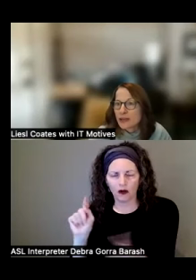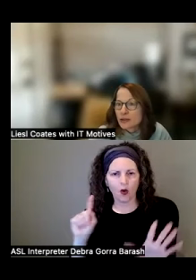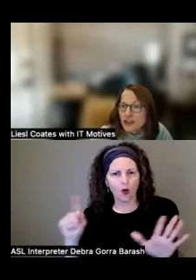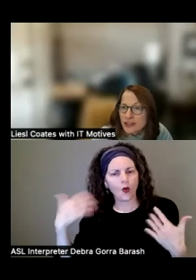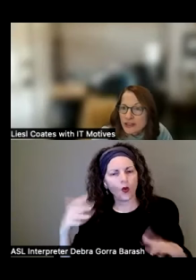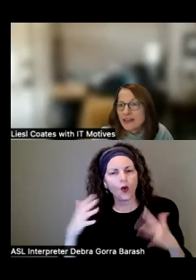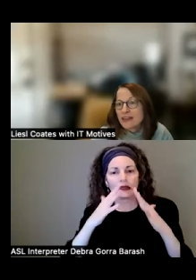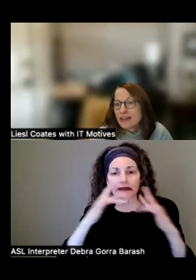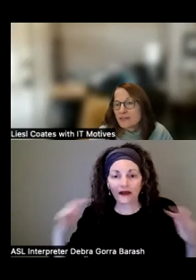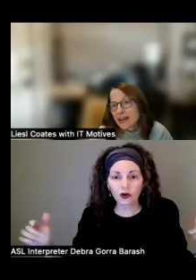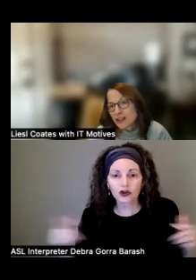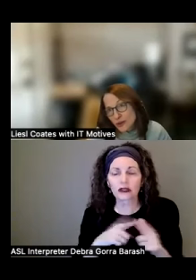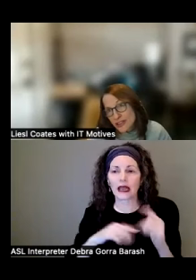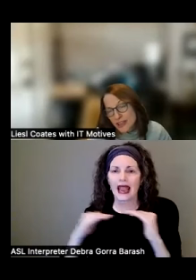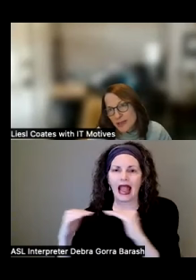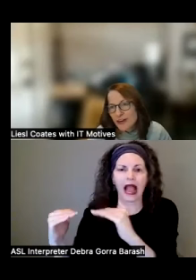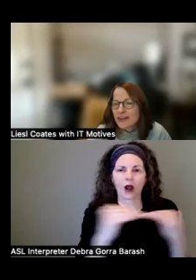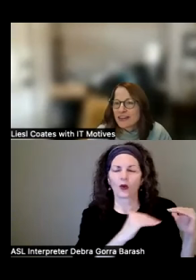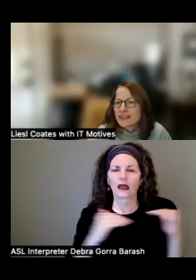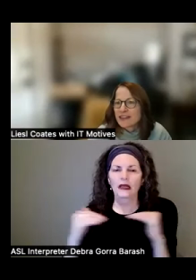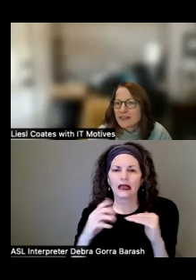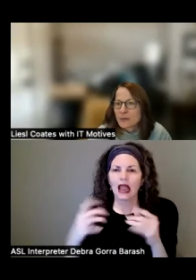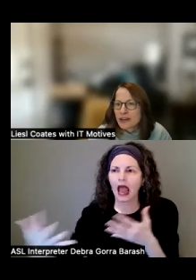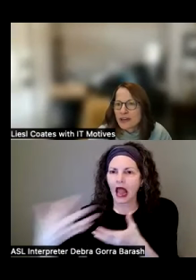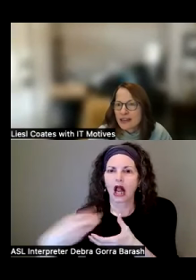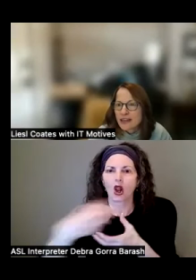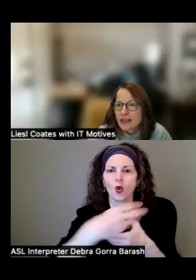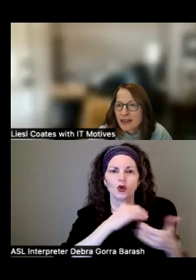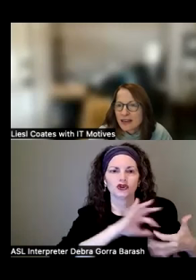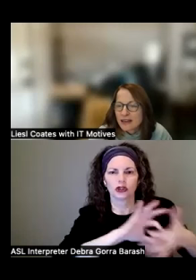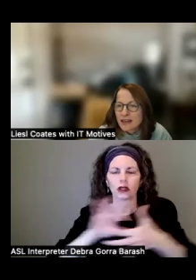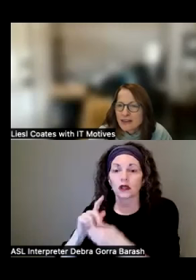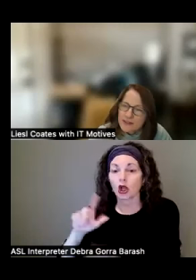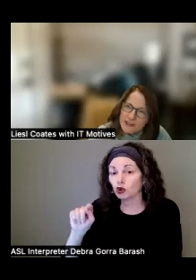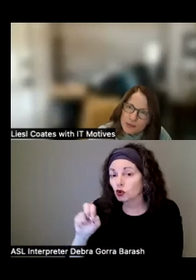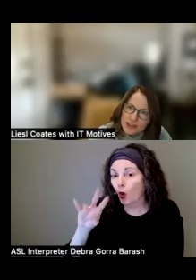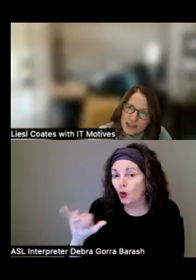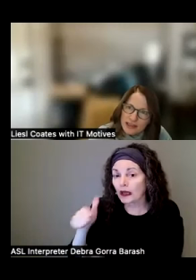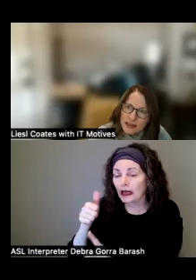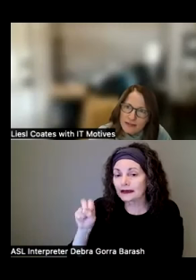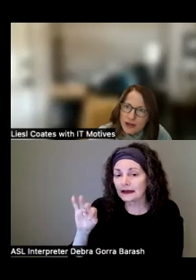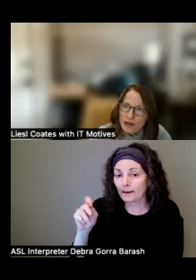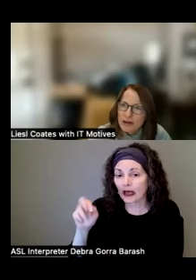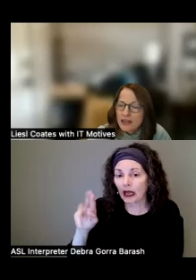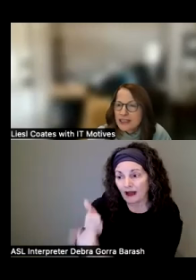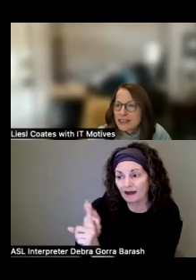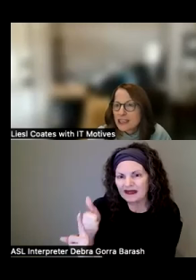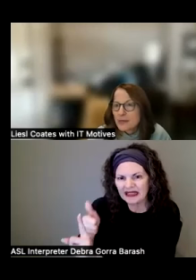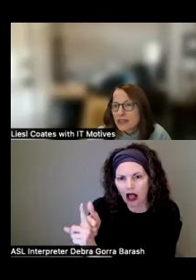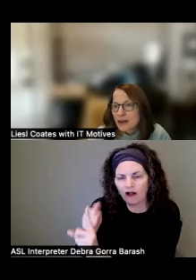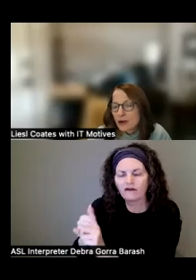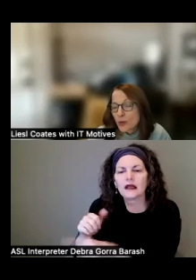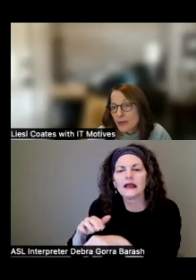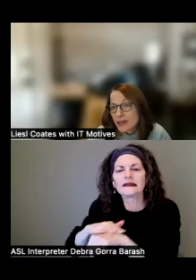and inclusion. In fact, Tony Seminary is Native American, and then 50% of our